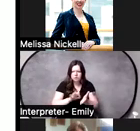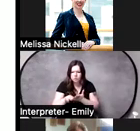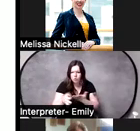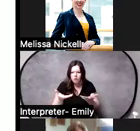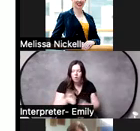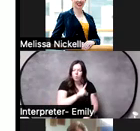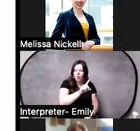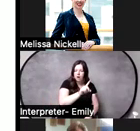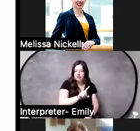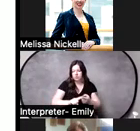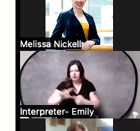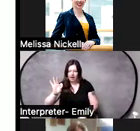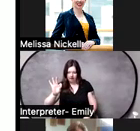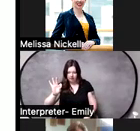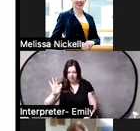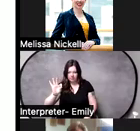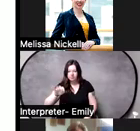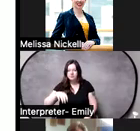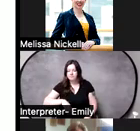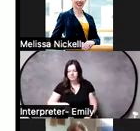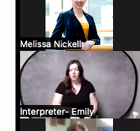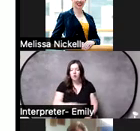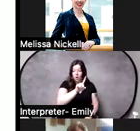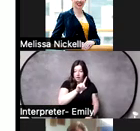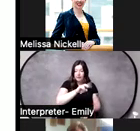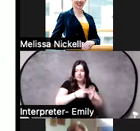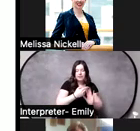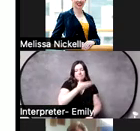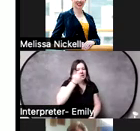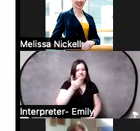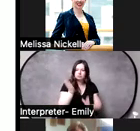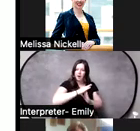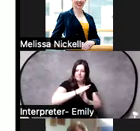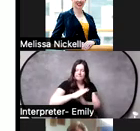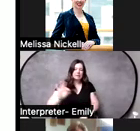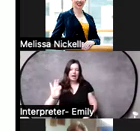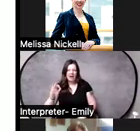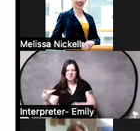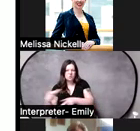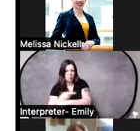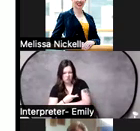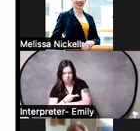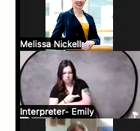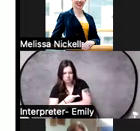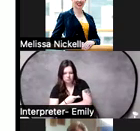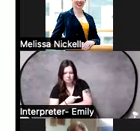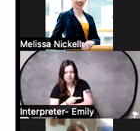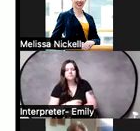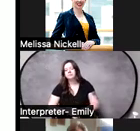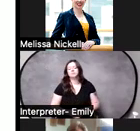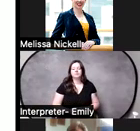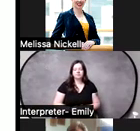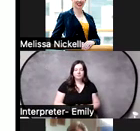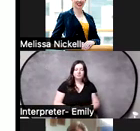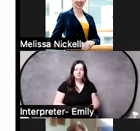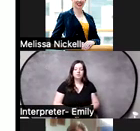a 9 is the worst. So what's going to happen is that all the reviewers are going to be looking at these grants individually, so they don't